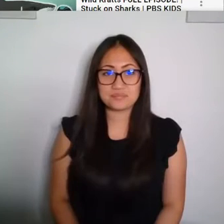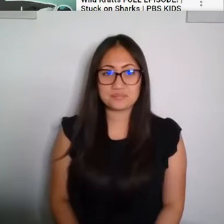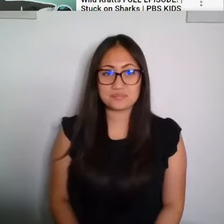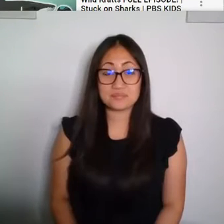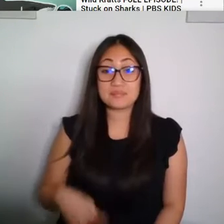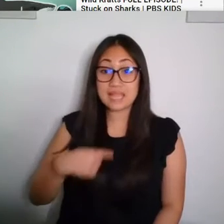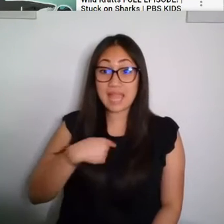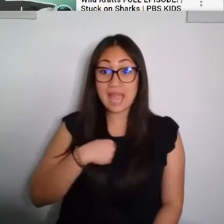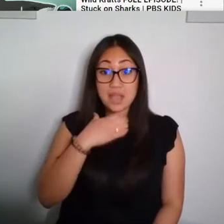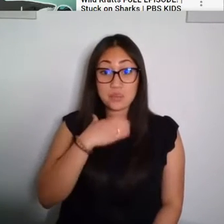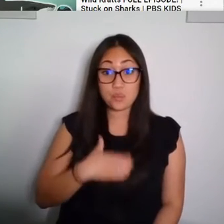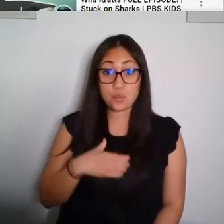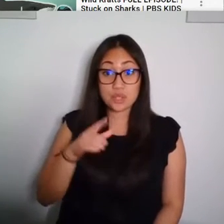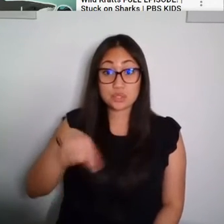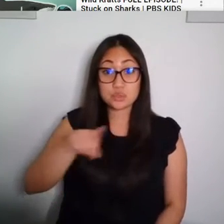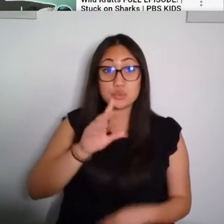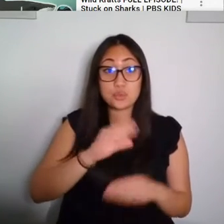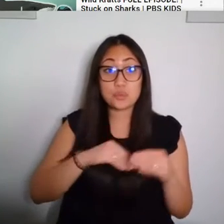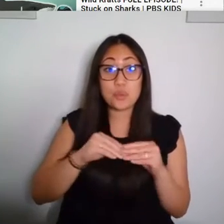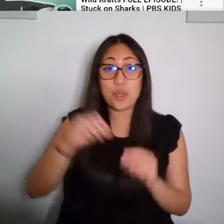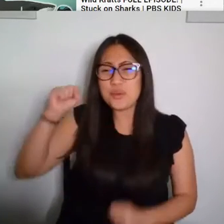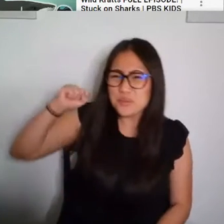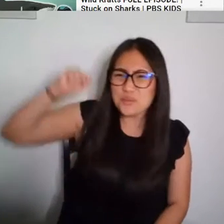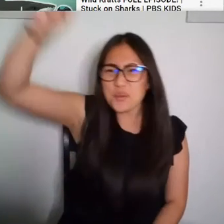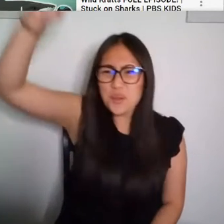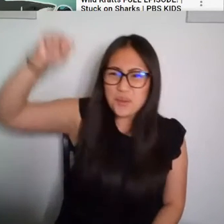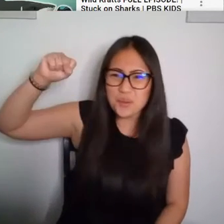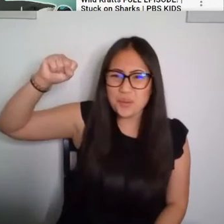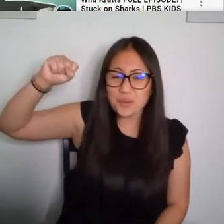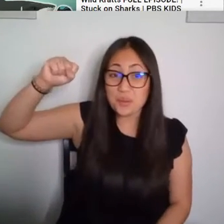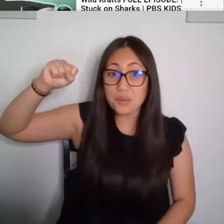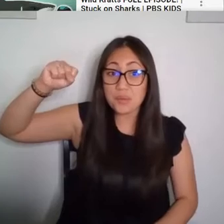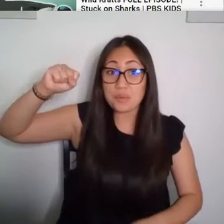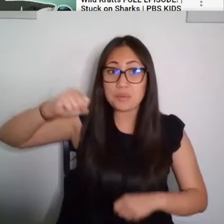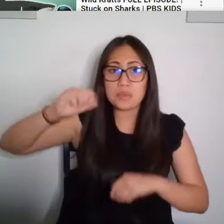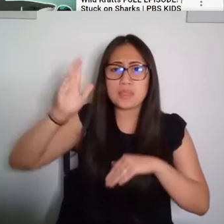I wish you more woohoo than